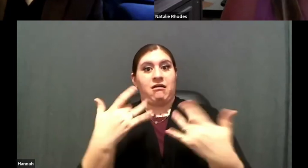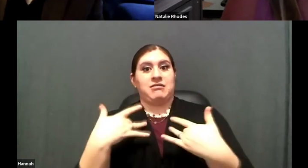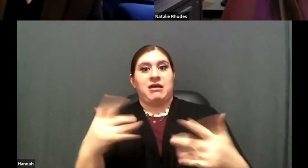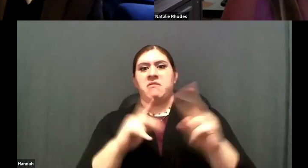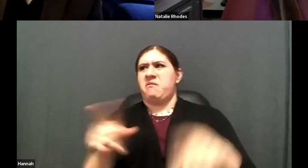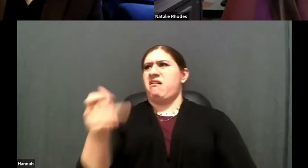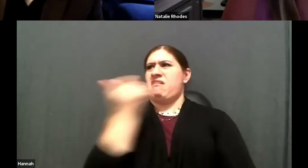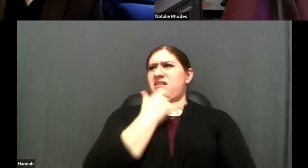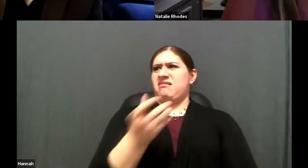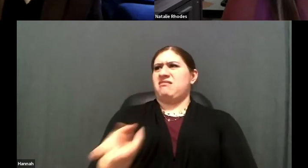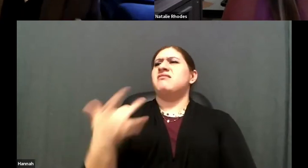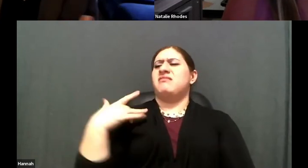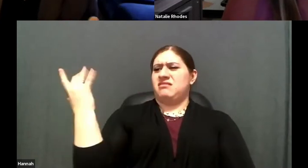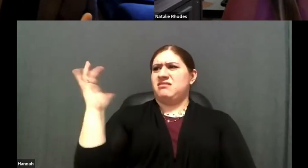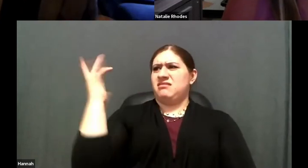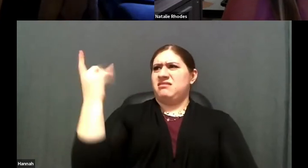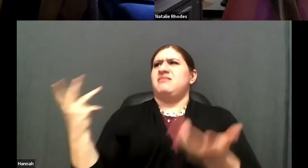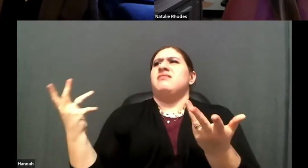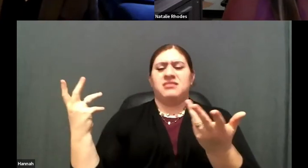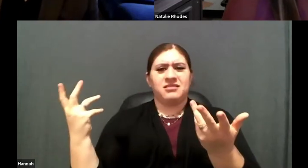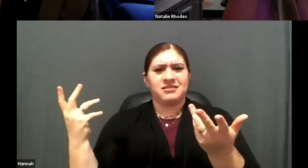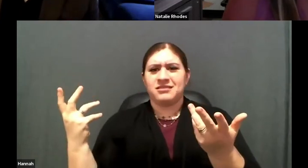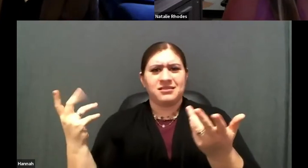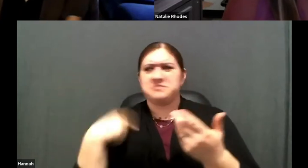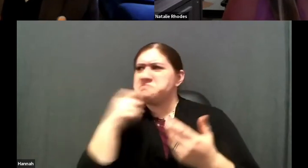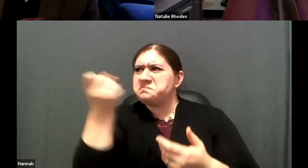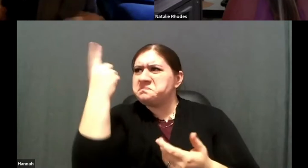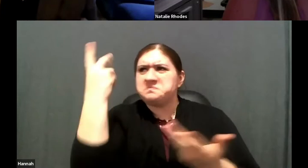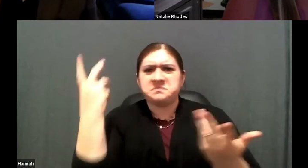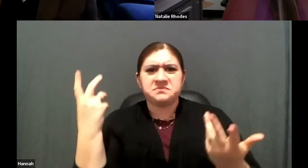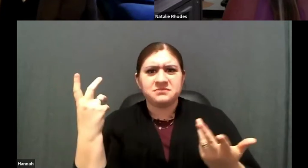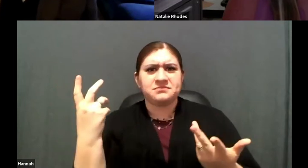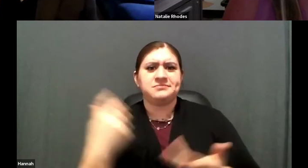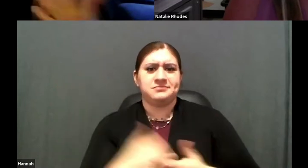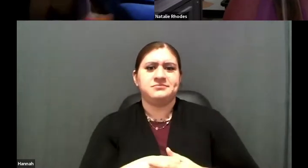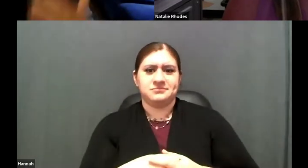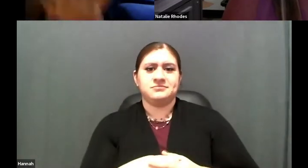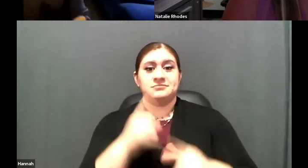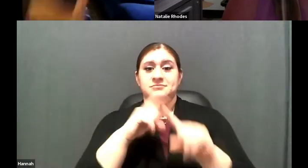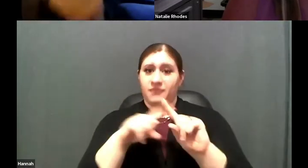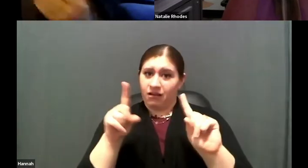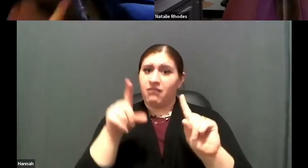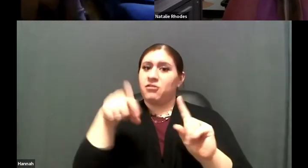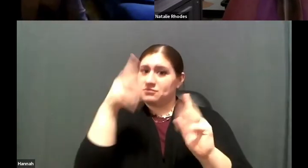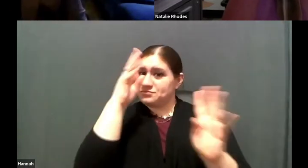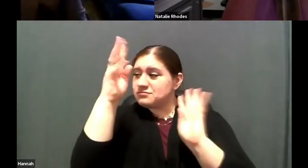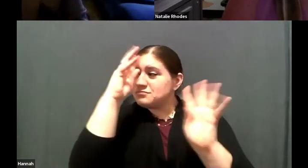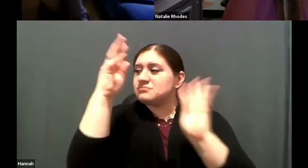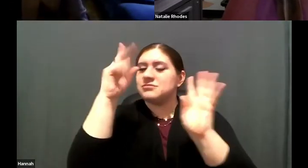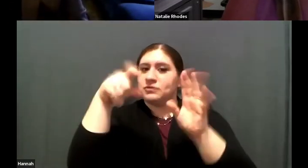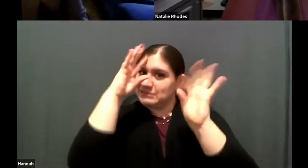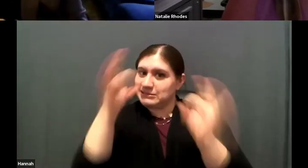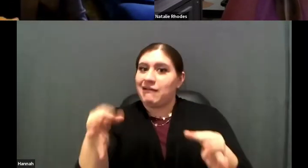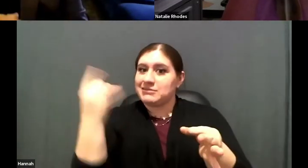say, what the heck are they doing? I don't understand, you know, but you have to come up with, you have to make a